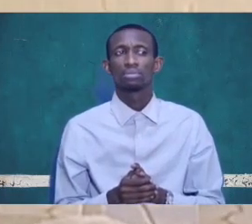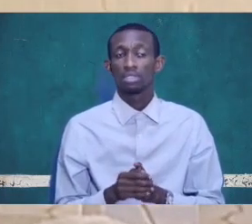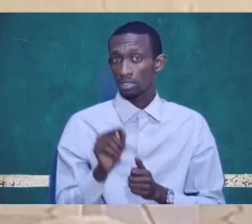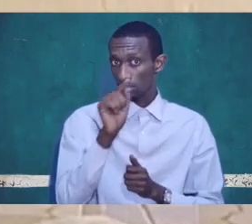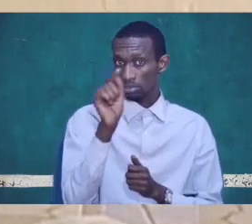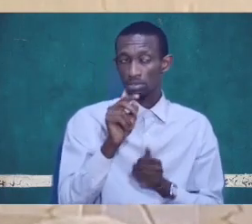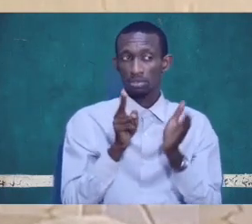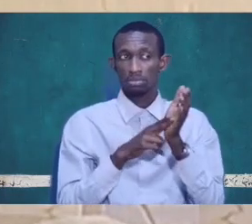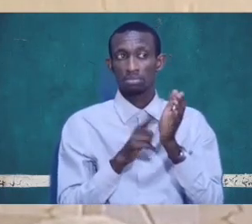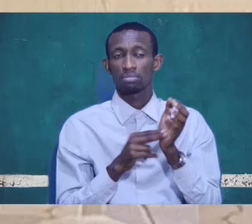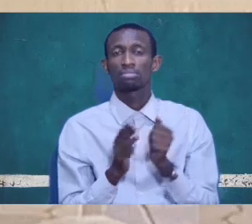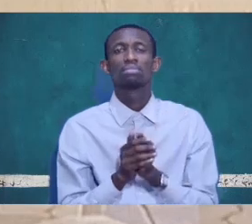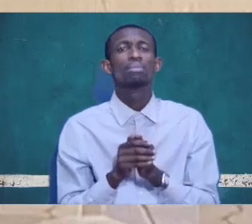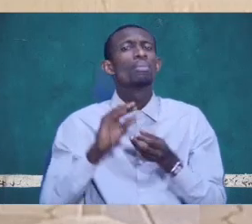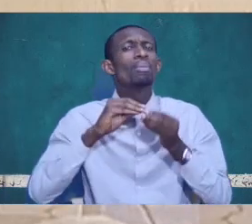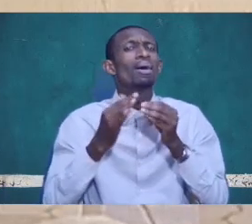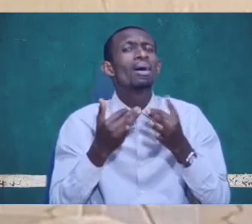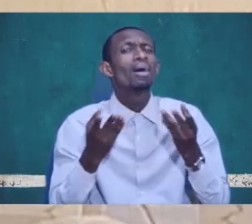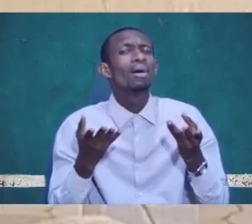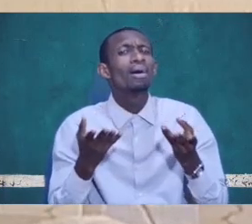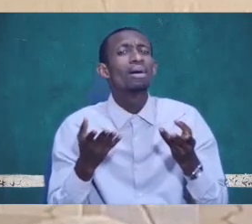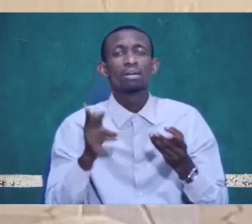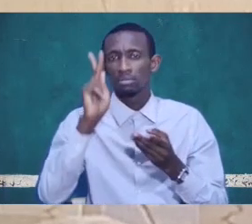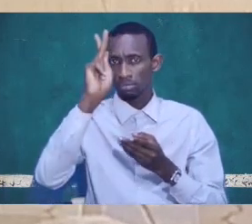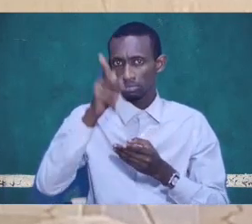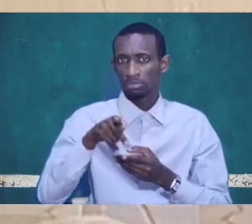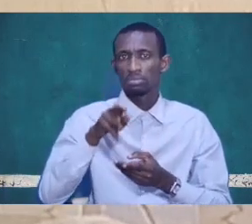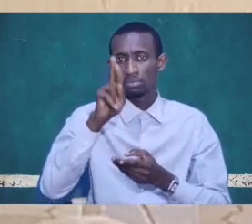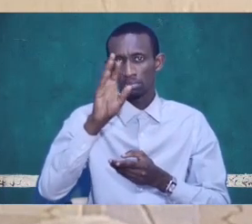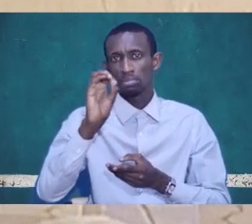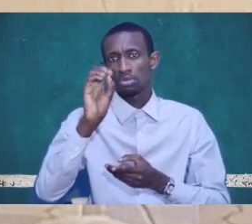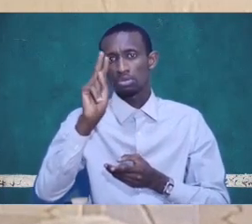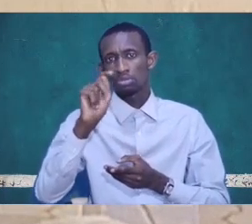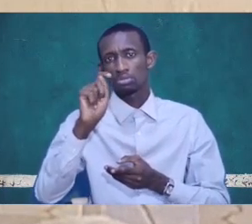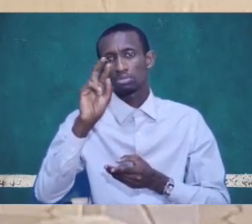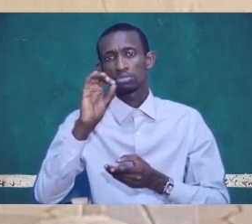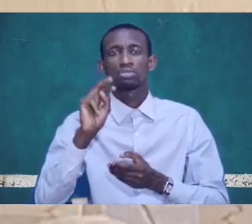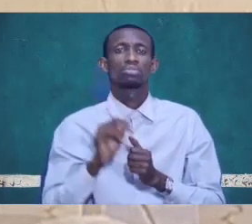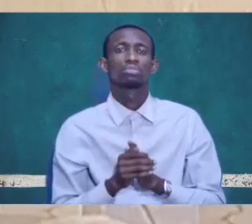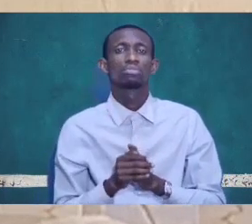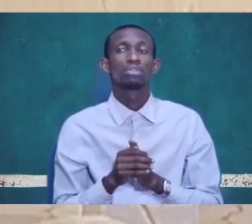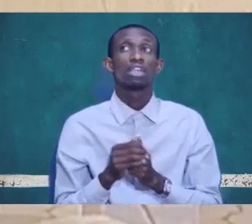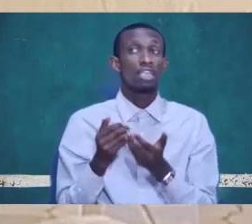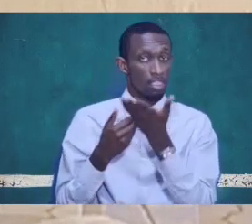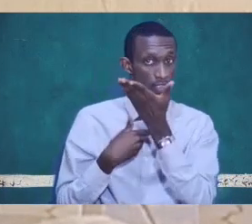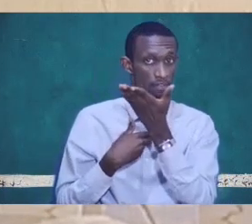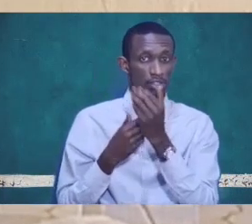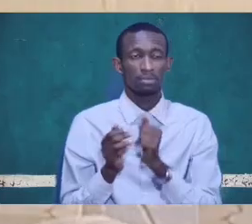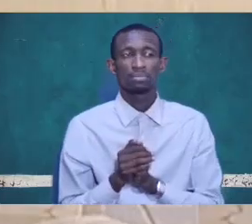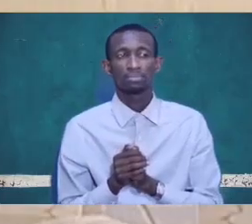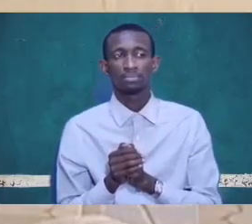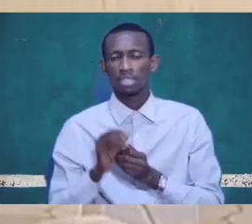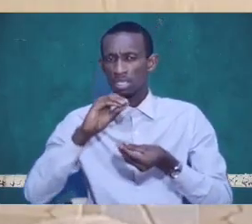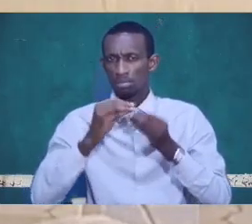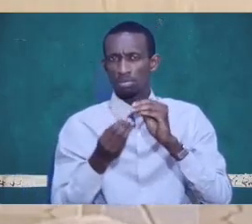It is equal to the number of protons. Good. So being equal to the number of protons, and